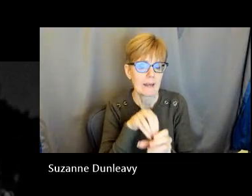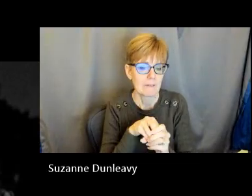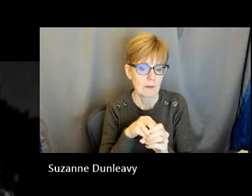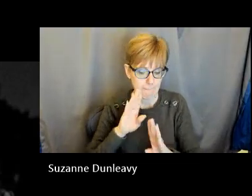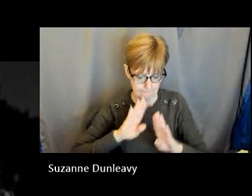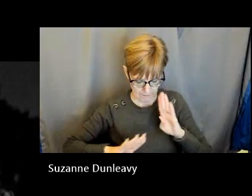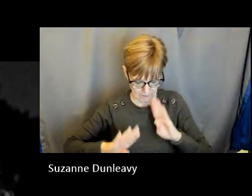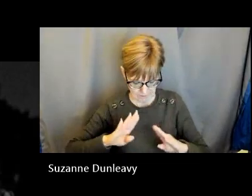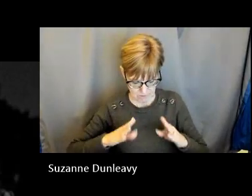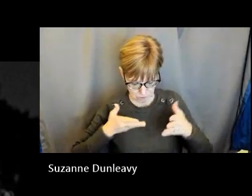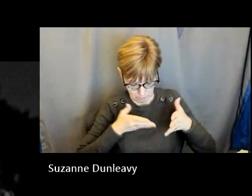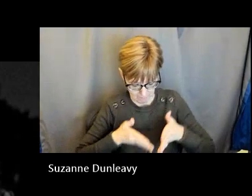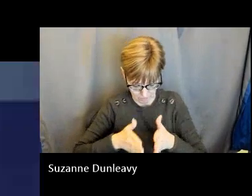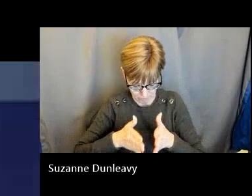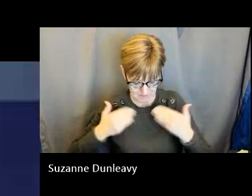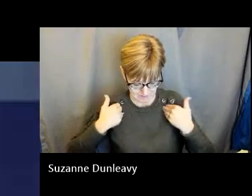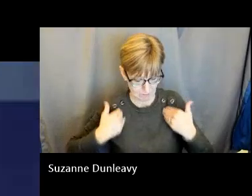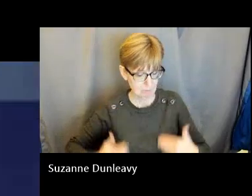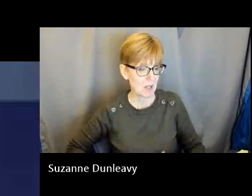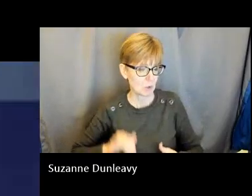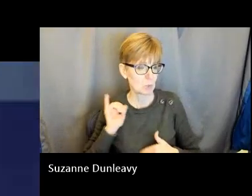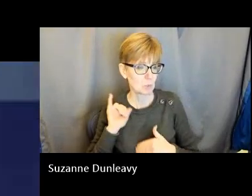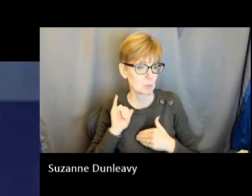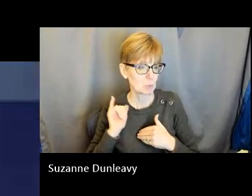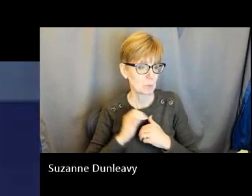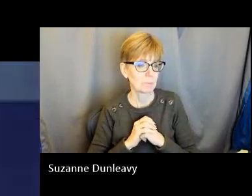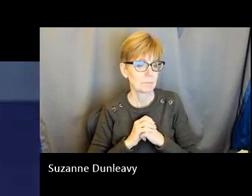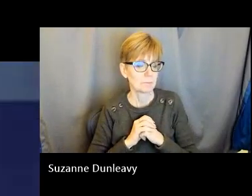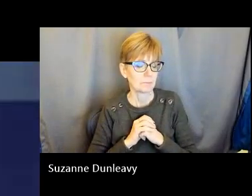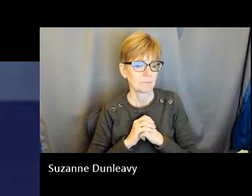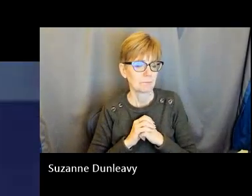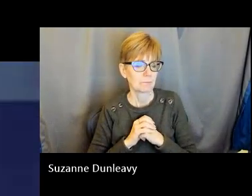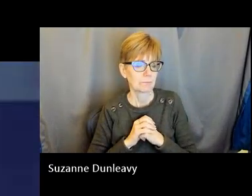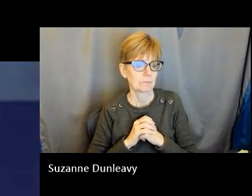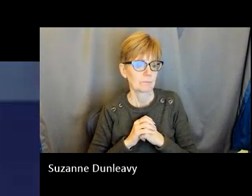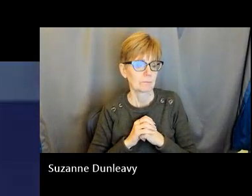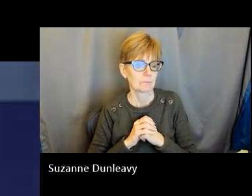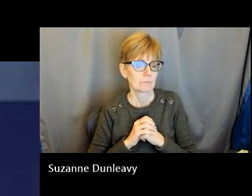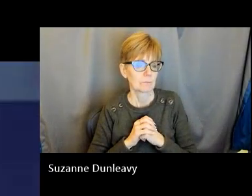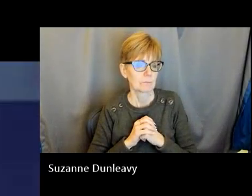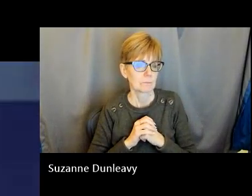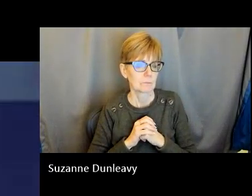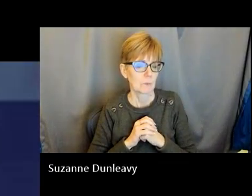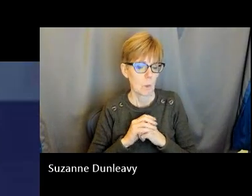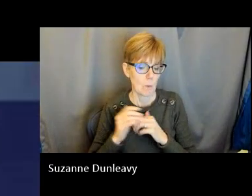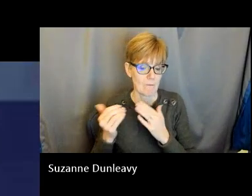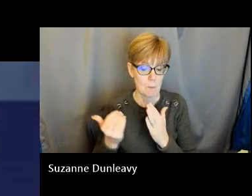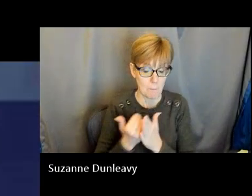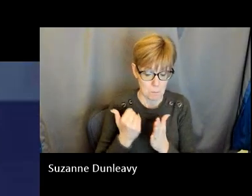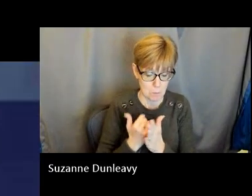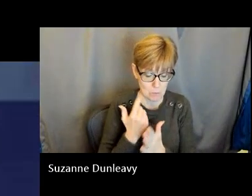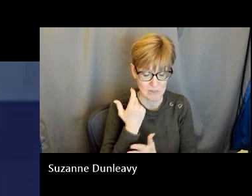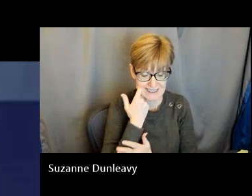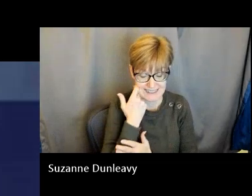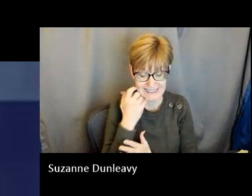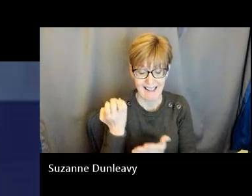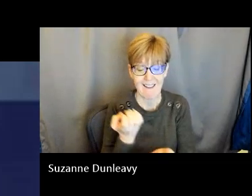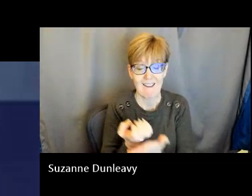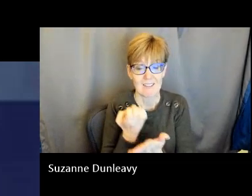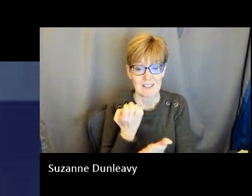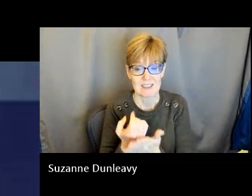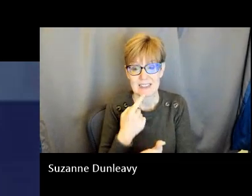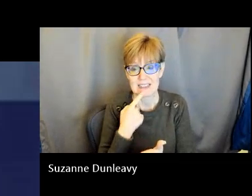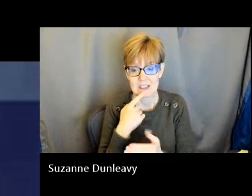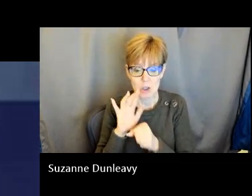biological pathways. And when there's sort of this new emerging evidence that shows that chronic